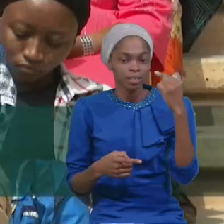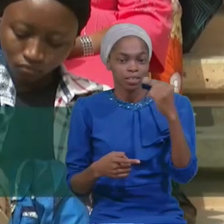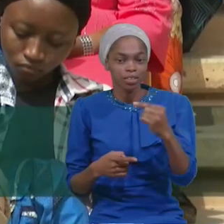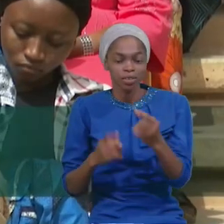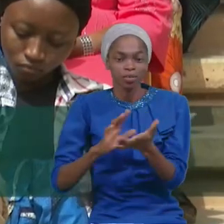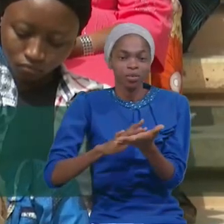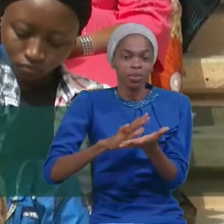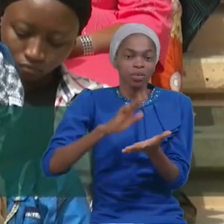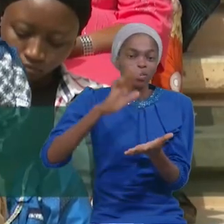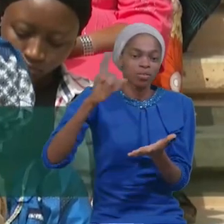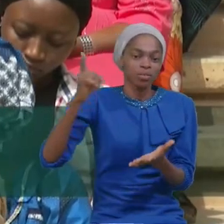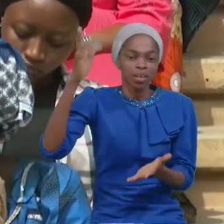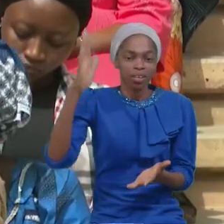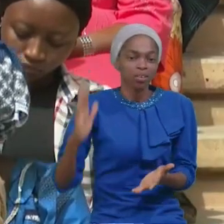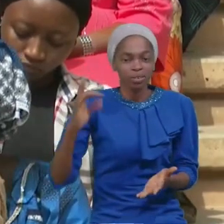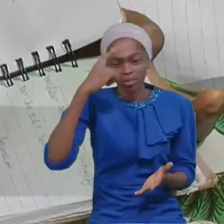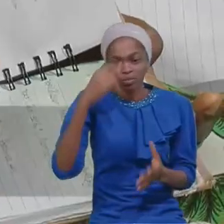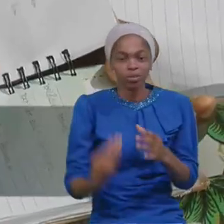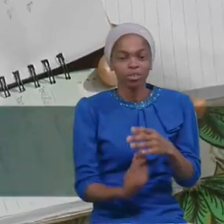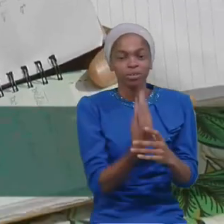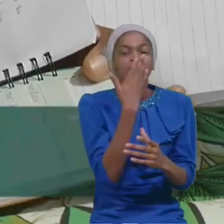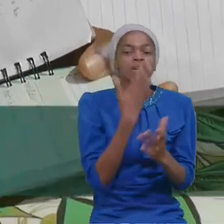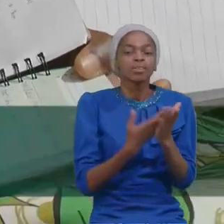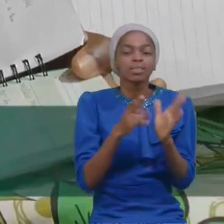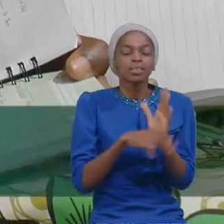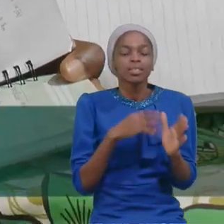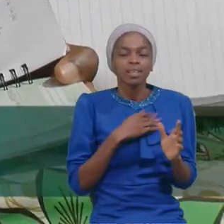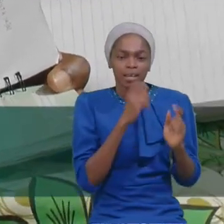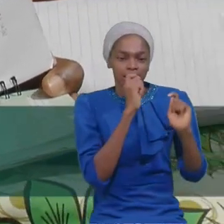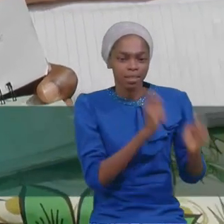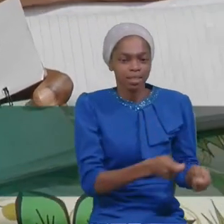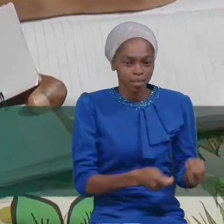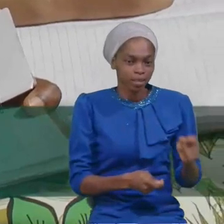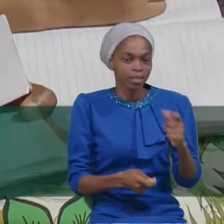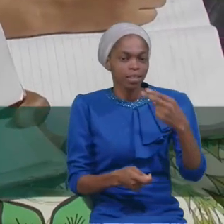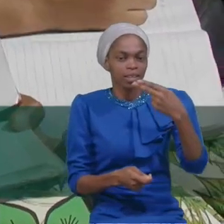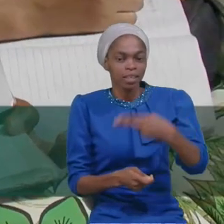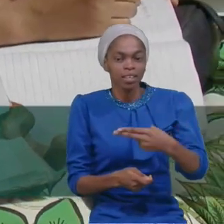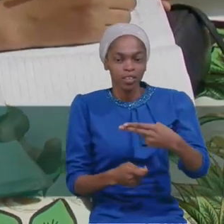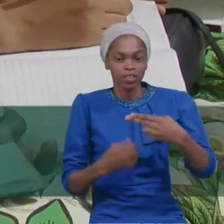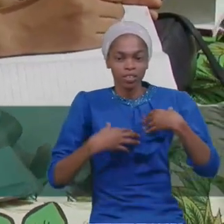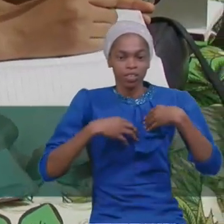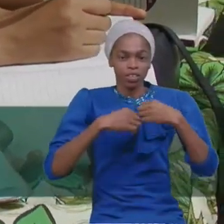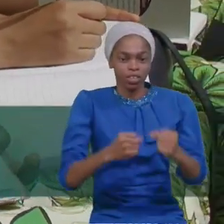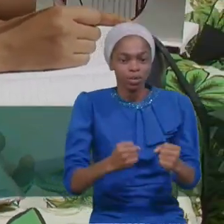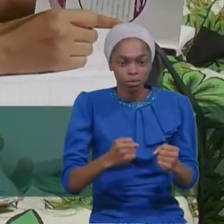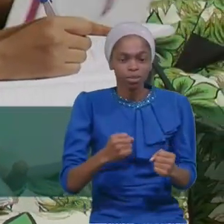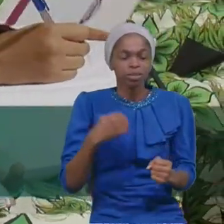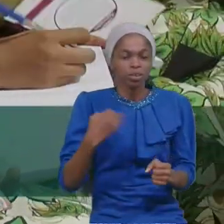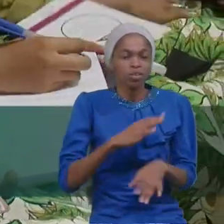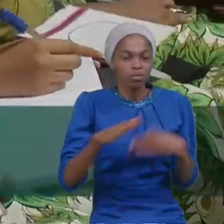of all hurts by the healer. I, intervention